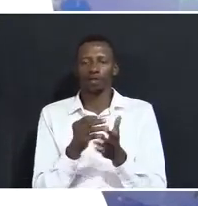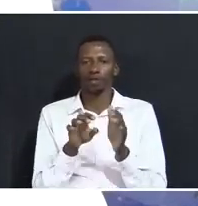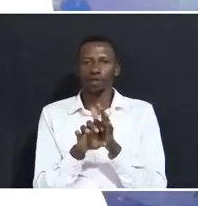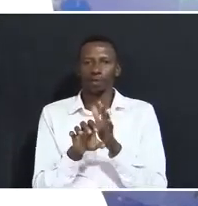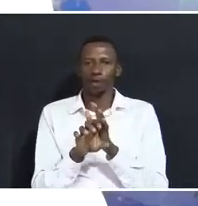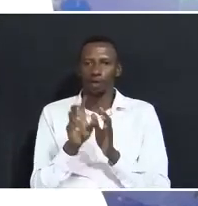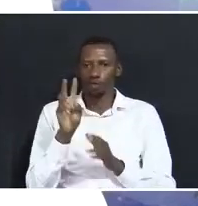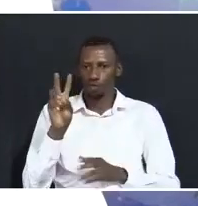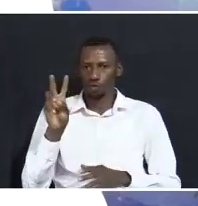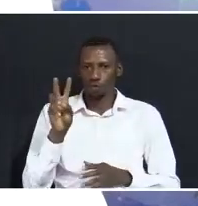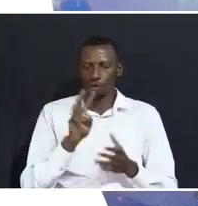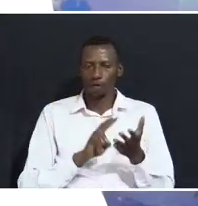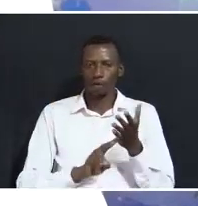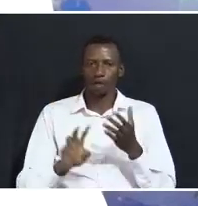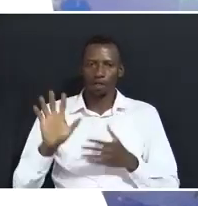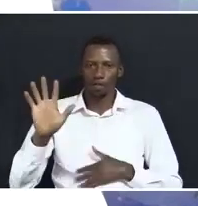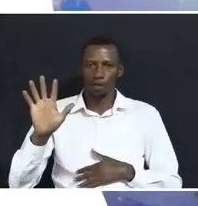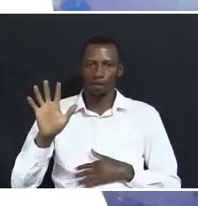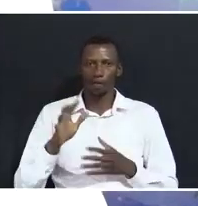5.